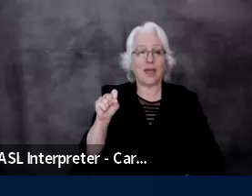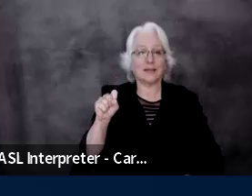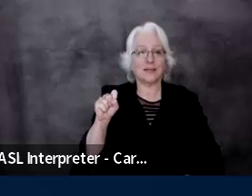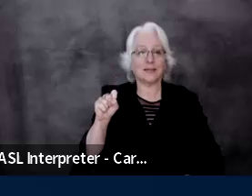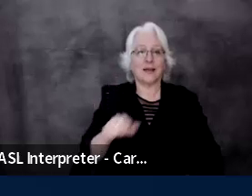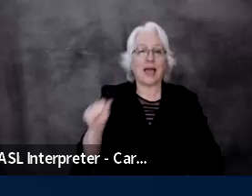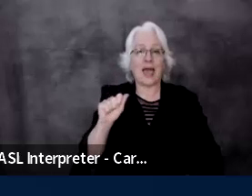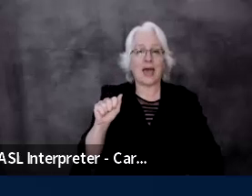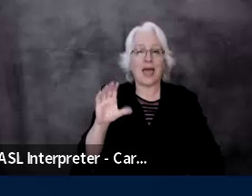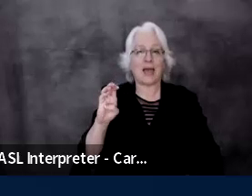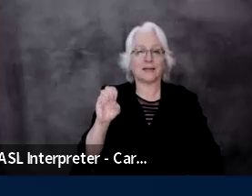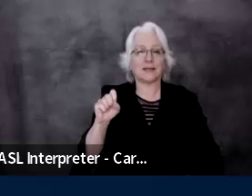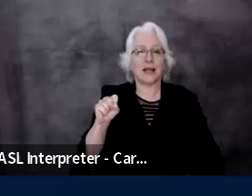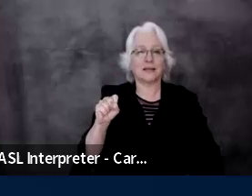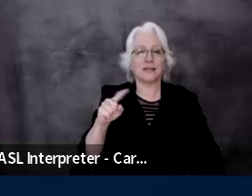events@access-board.gov.